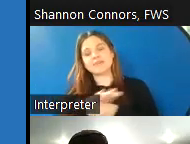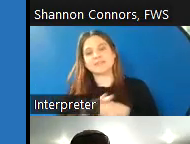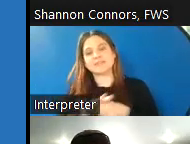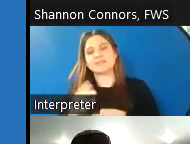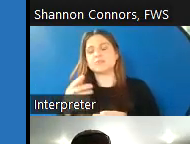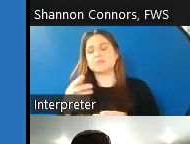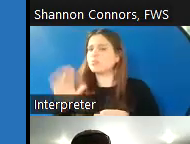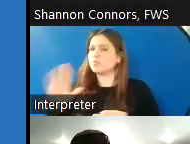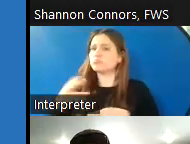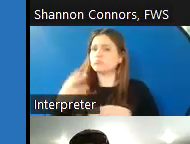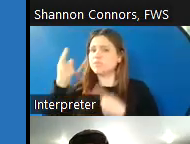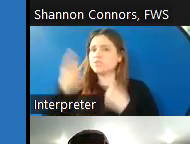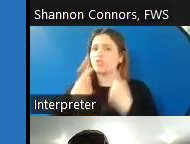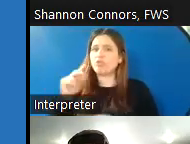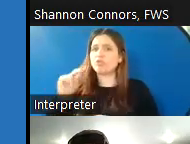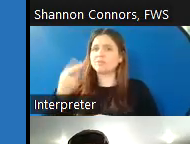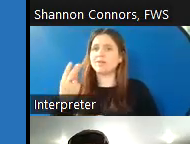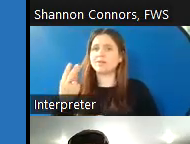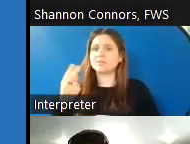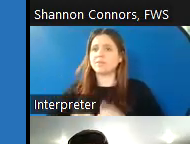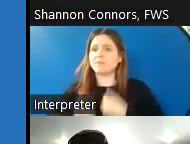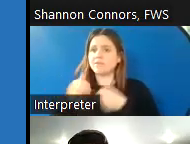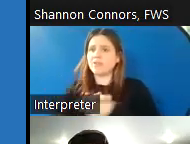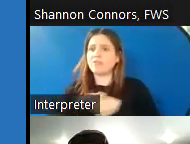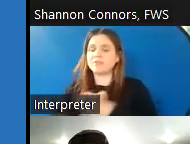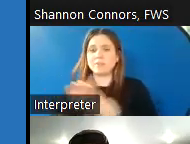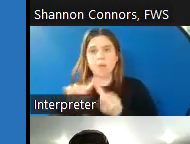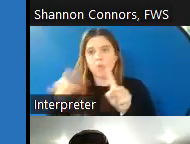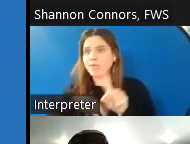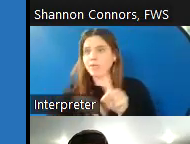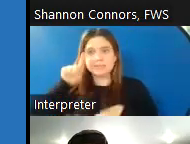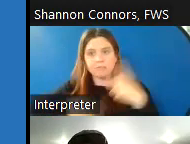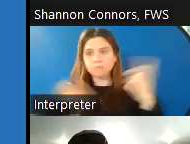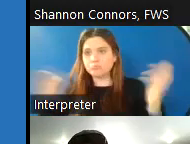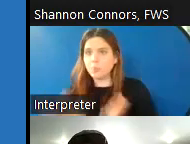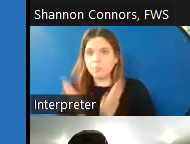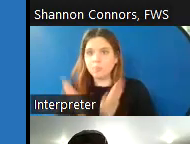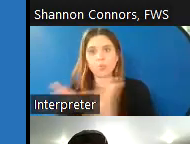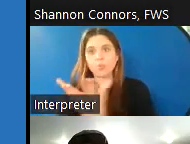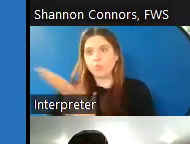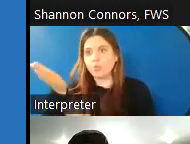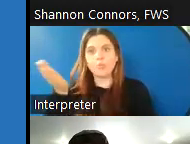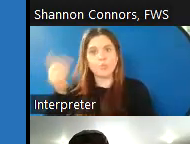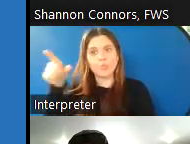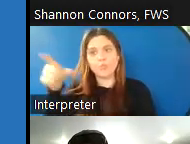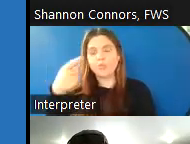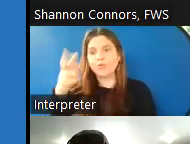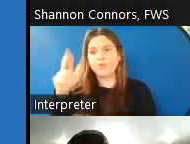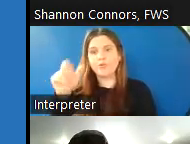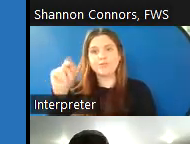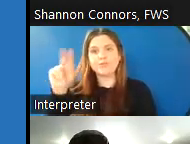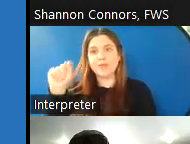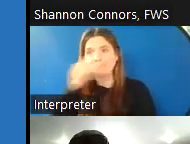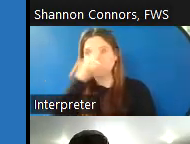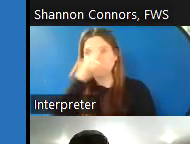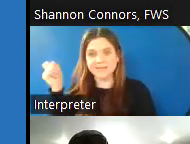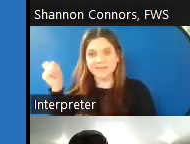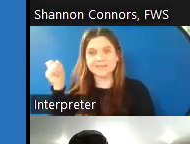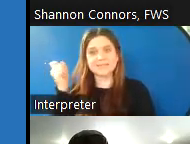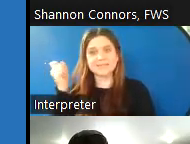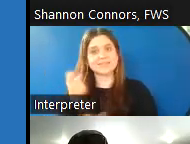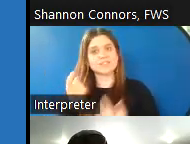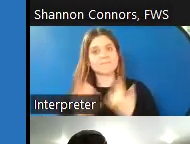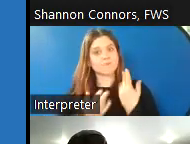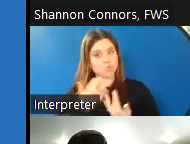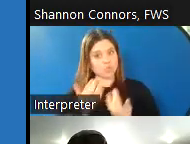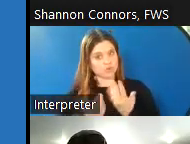habitat, but we can't promote it through the grant because it's a fuels grant, and putting